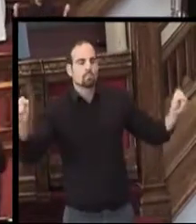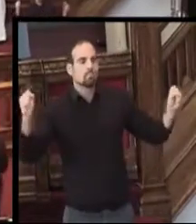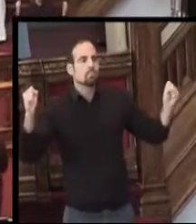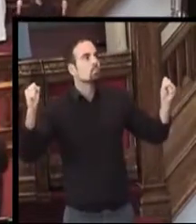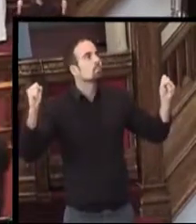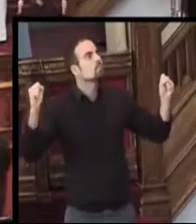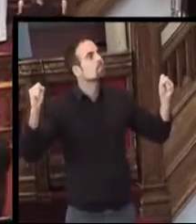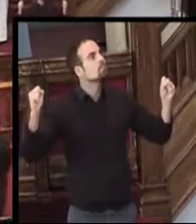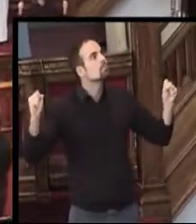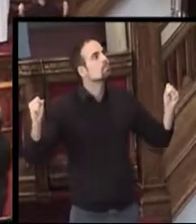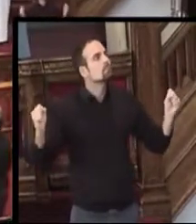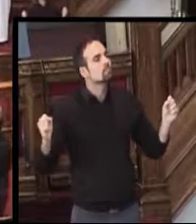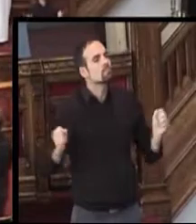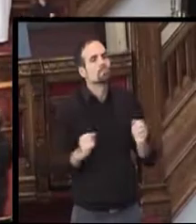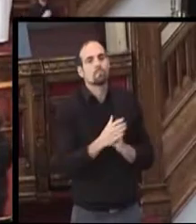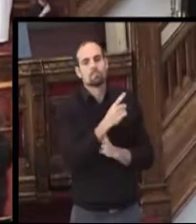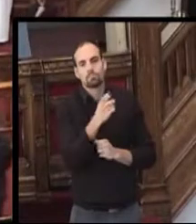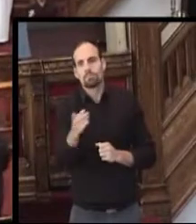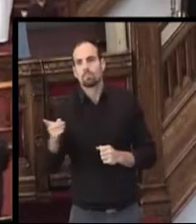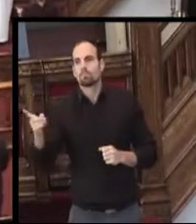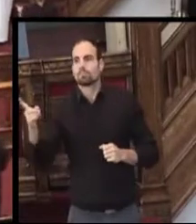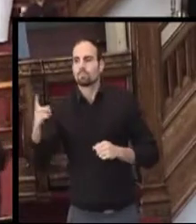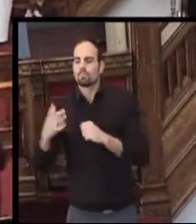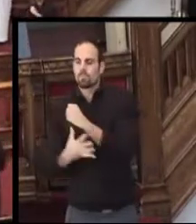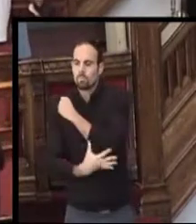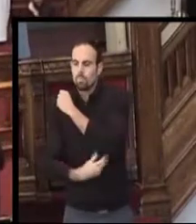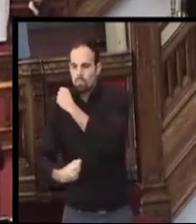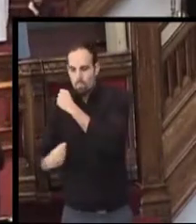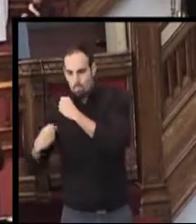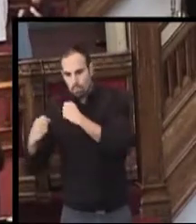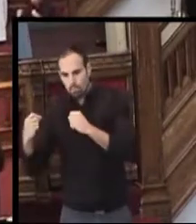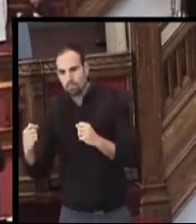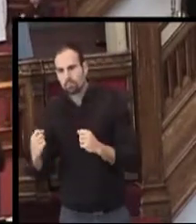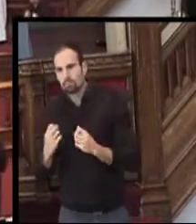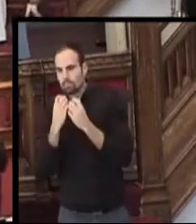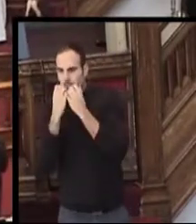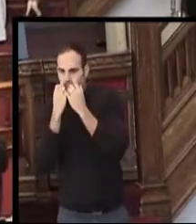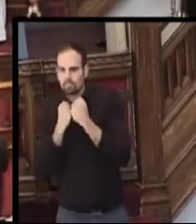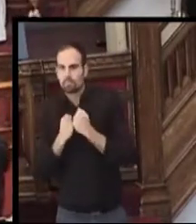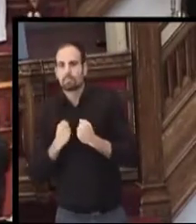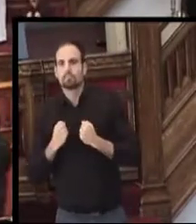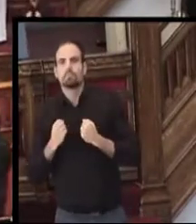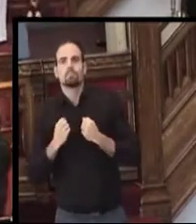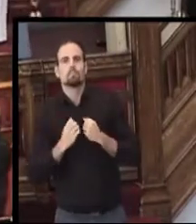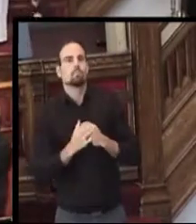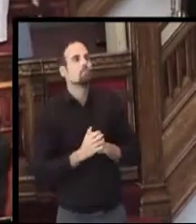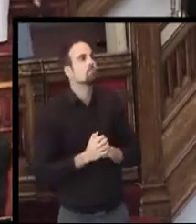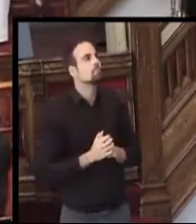Slides to captives, let all the poor have work. The hungry stands